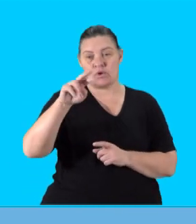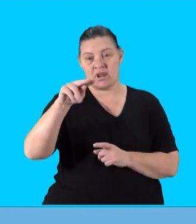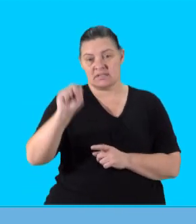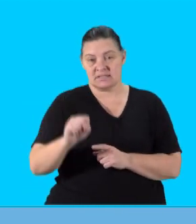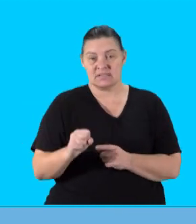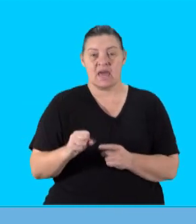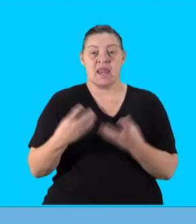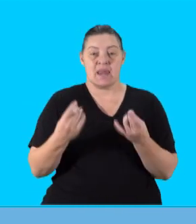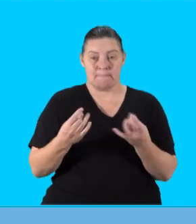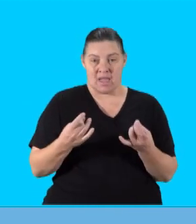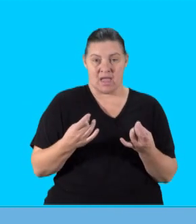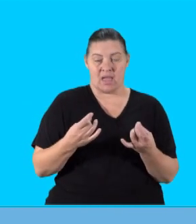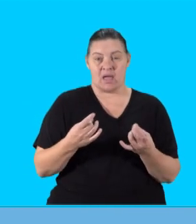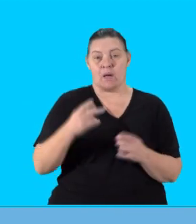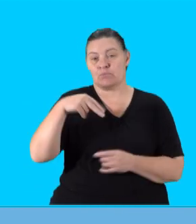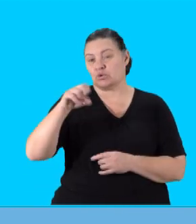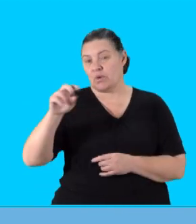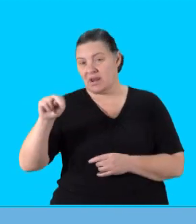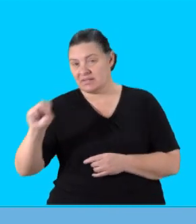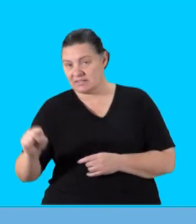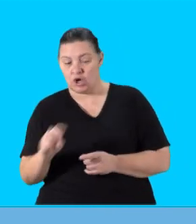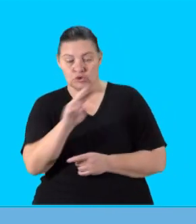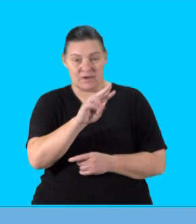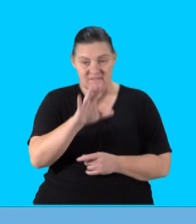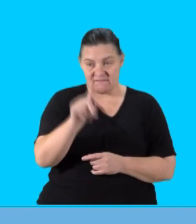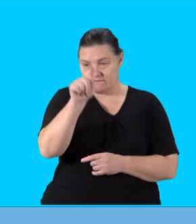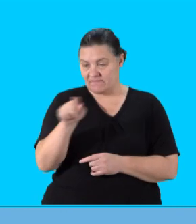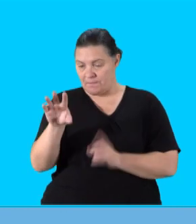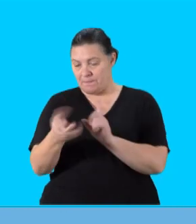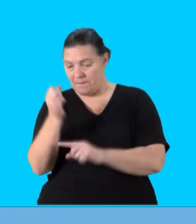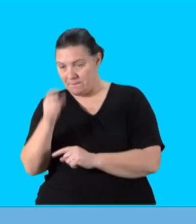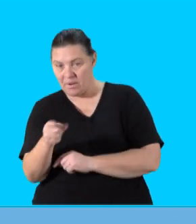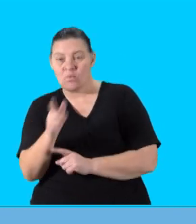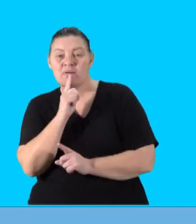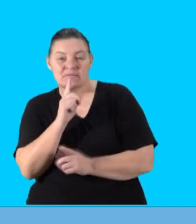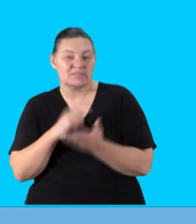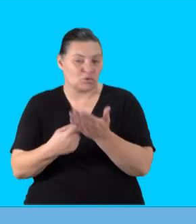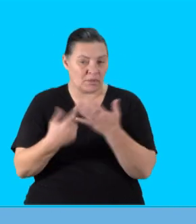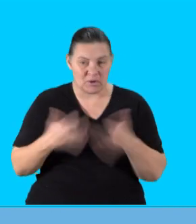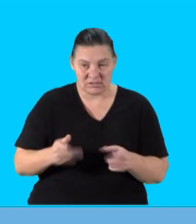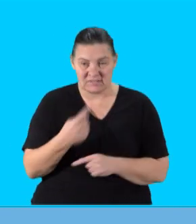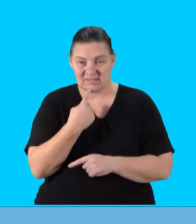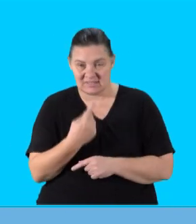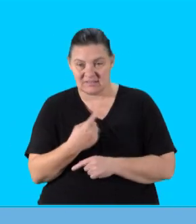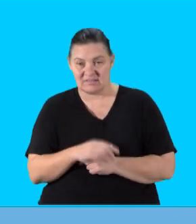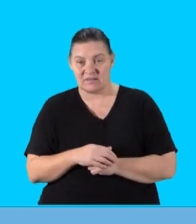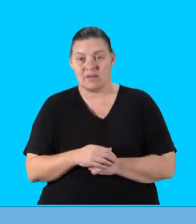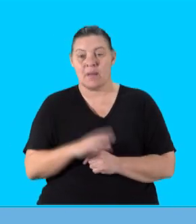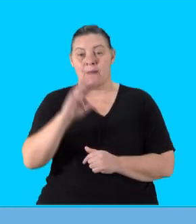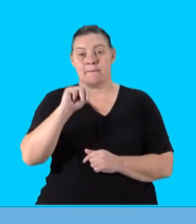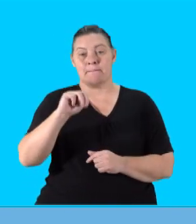25 protons, atomic number of protons. So 25 is going to be there. We talked about this, so that's